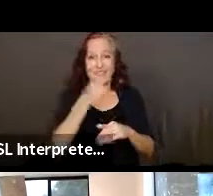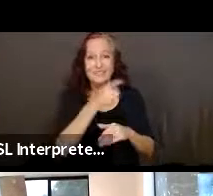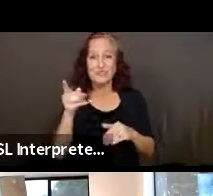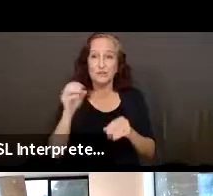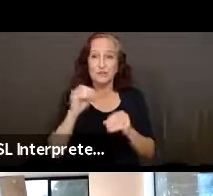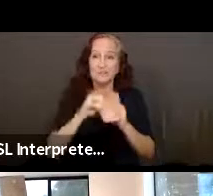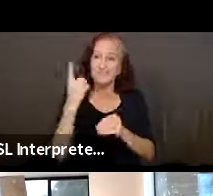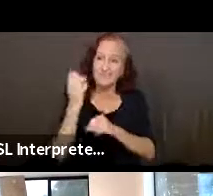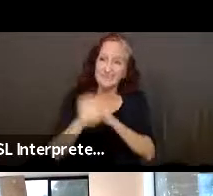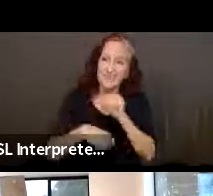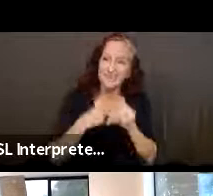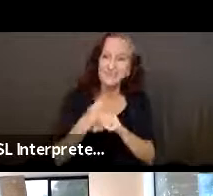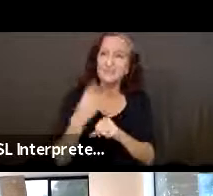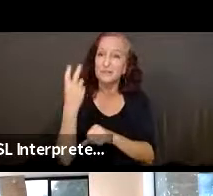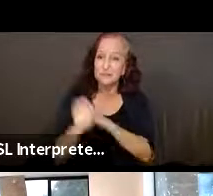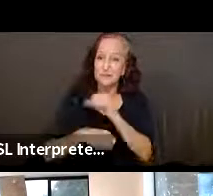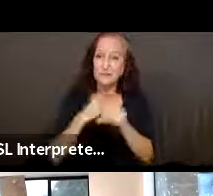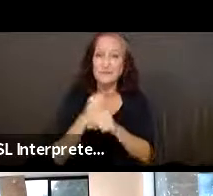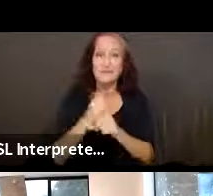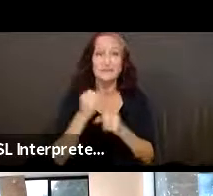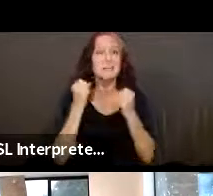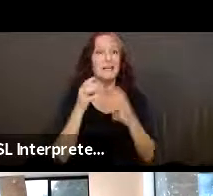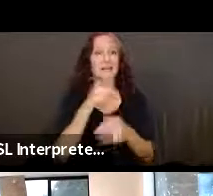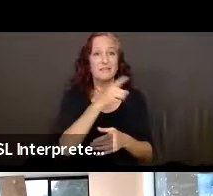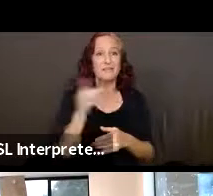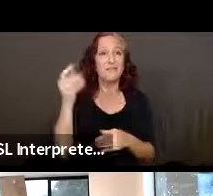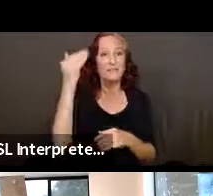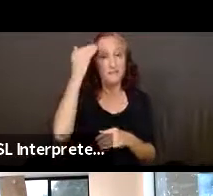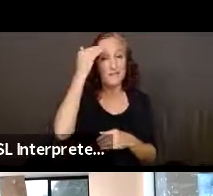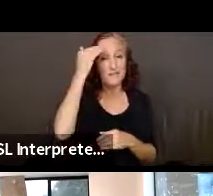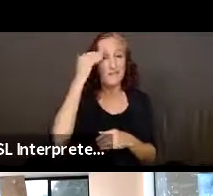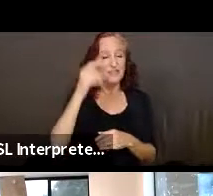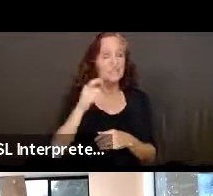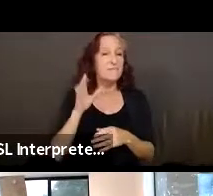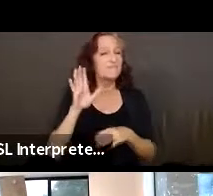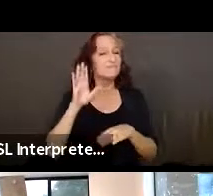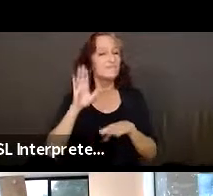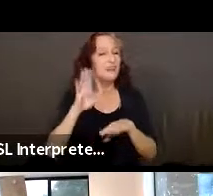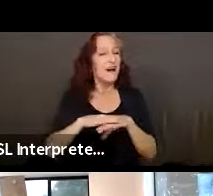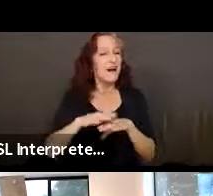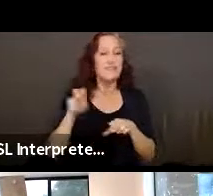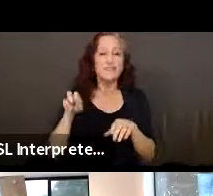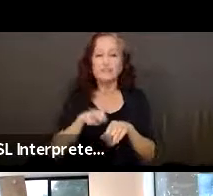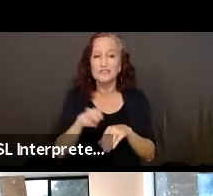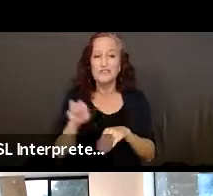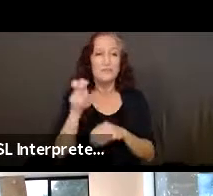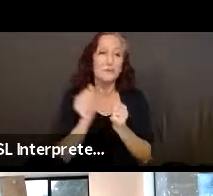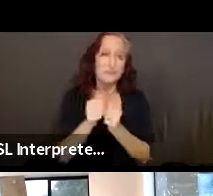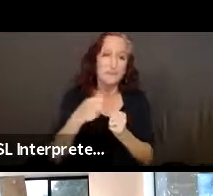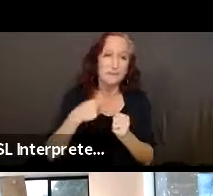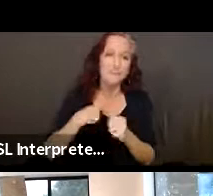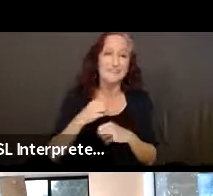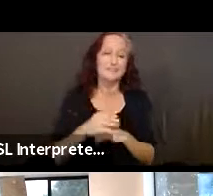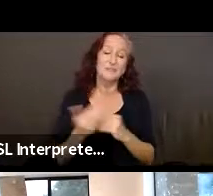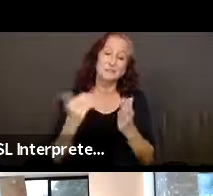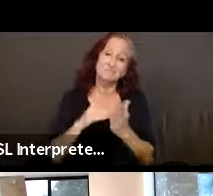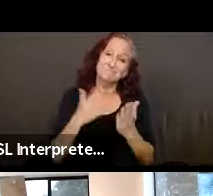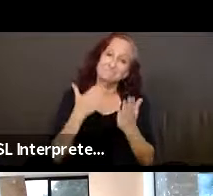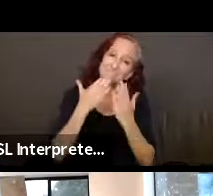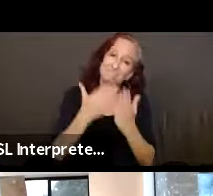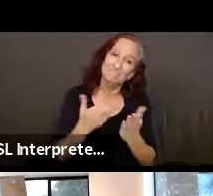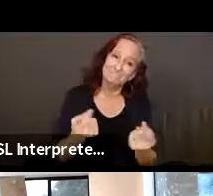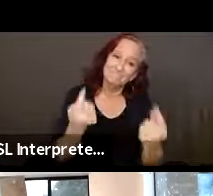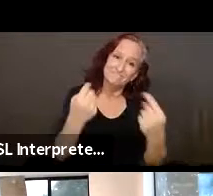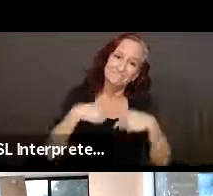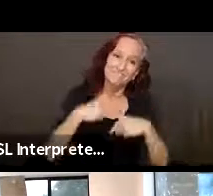and a lot of familiar faces that have been on this journey with me for a long time. So I appreciate you all being here. And I